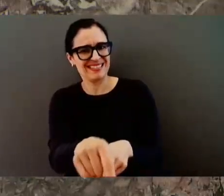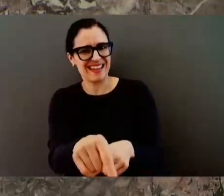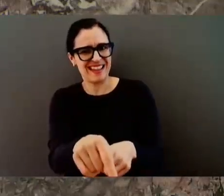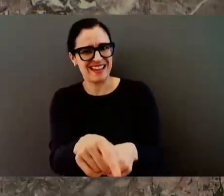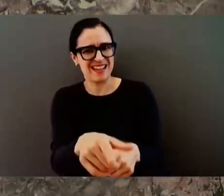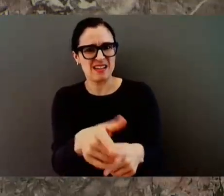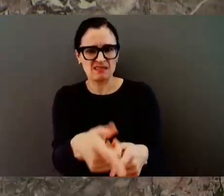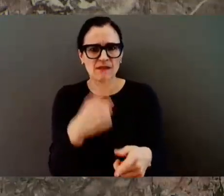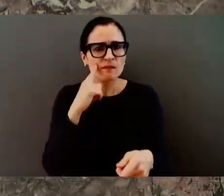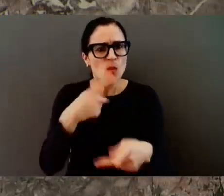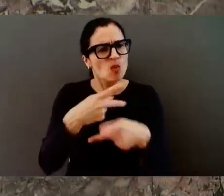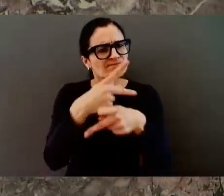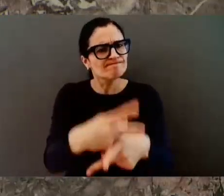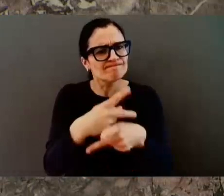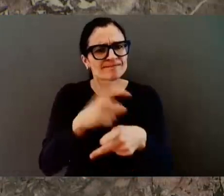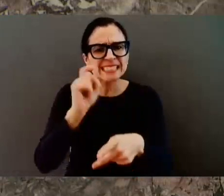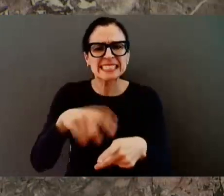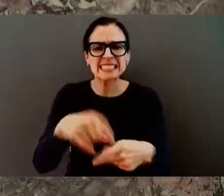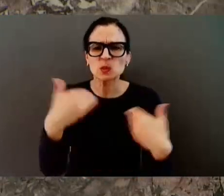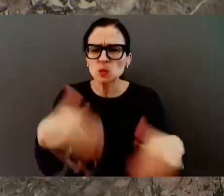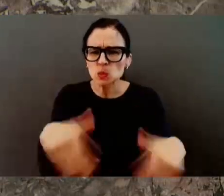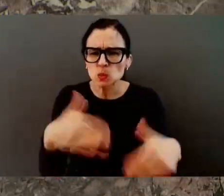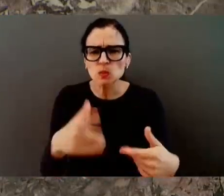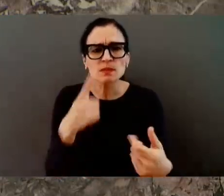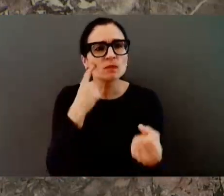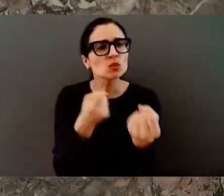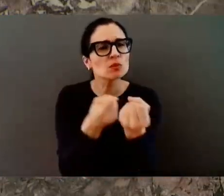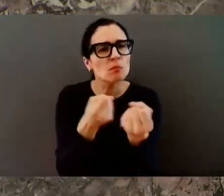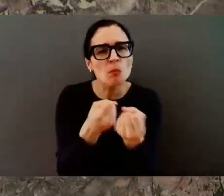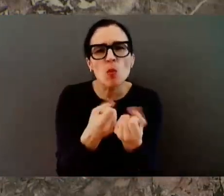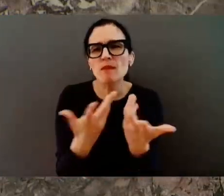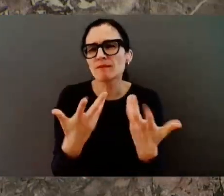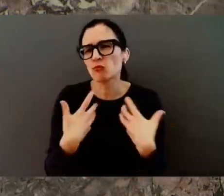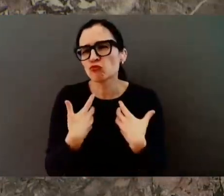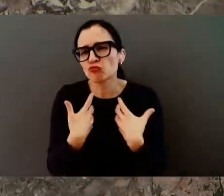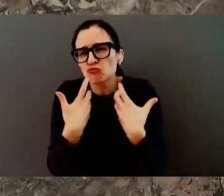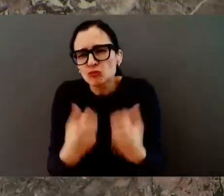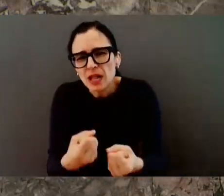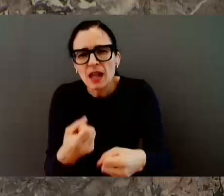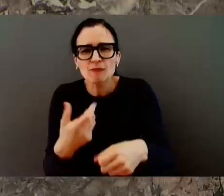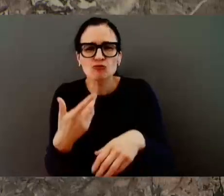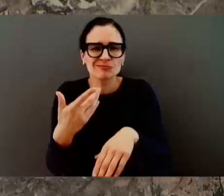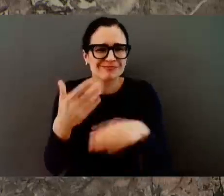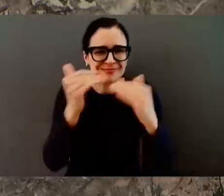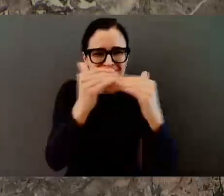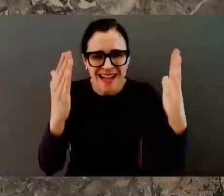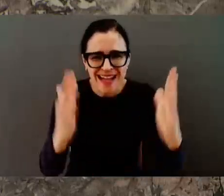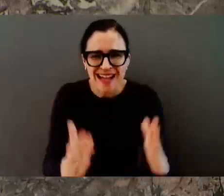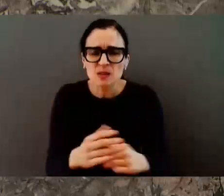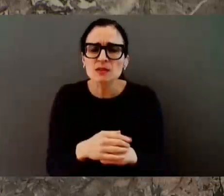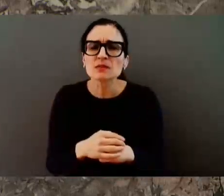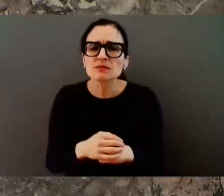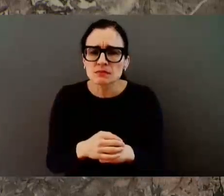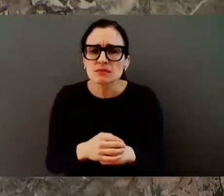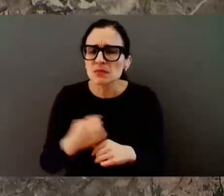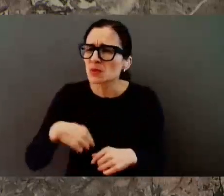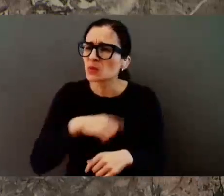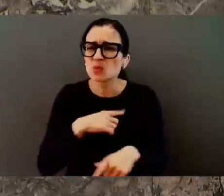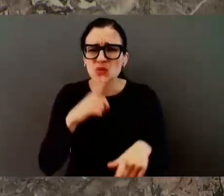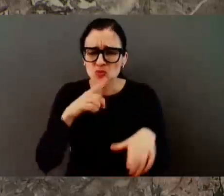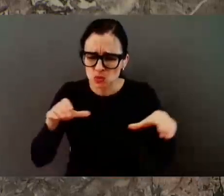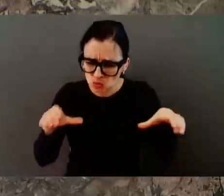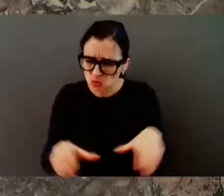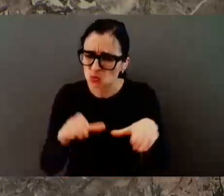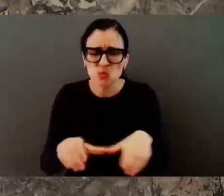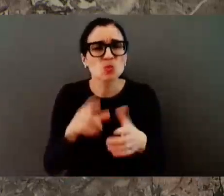do everything that we can to build that system of support for people experiencing issues like these. And I really appreciate the questions from the